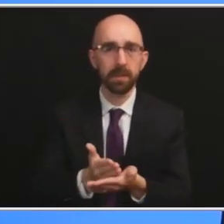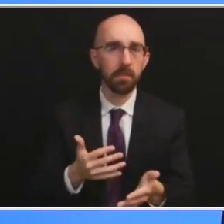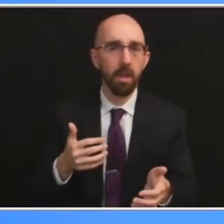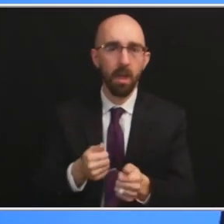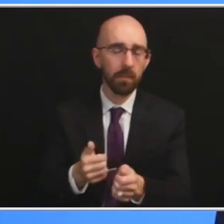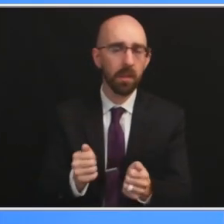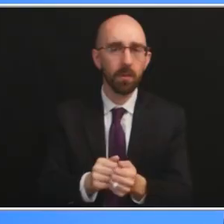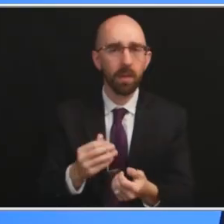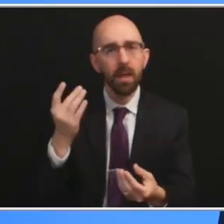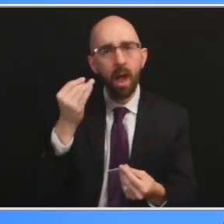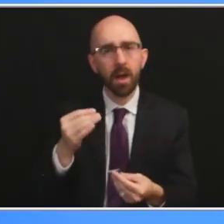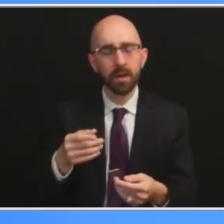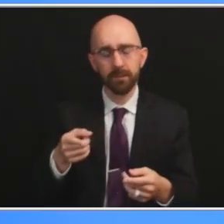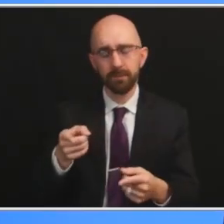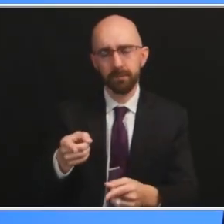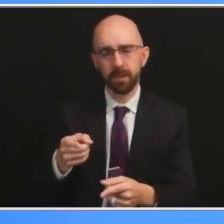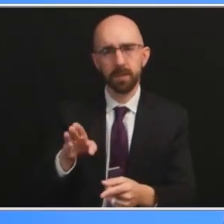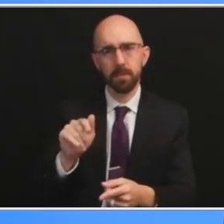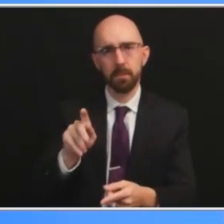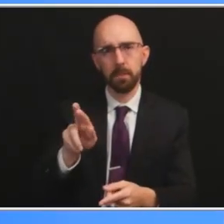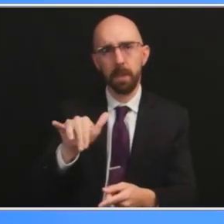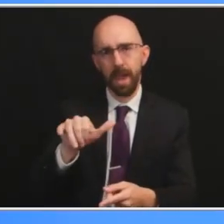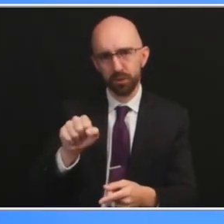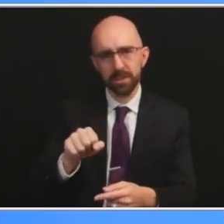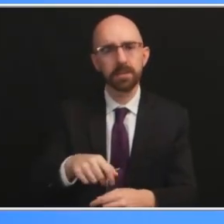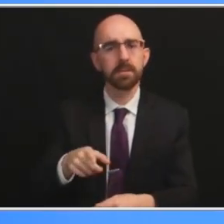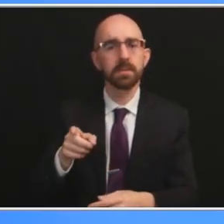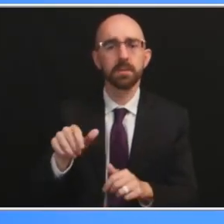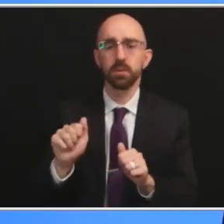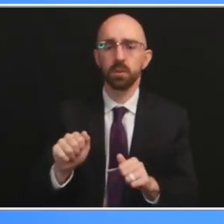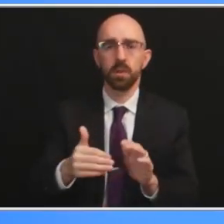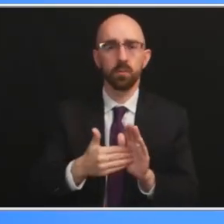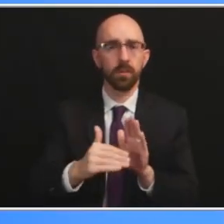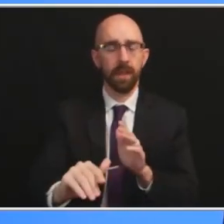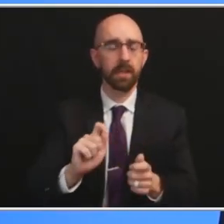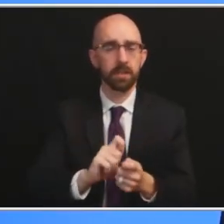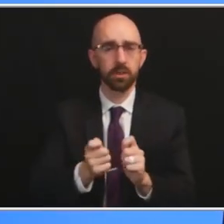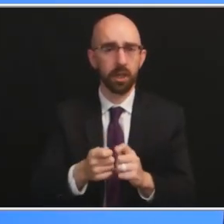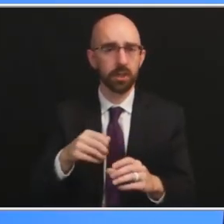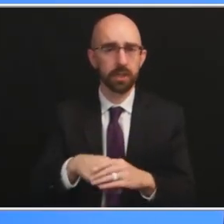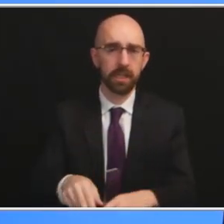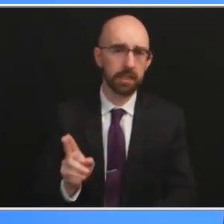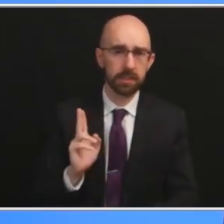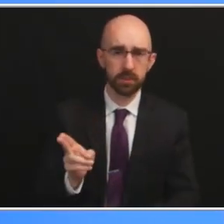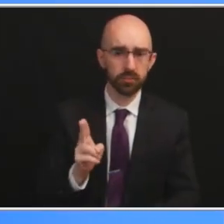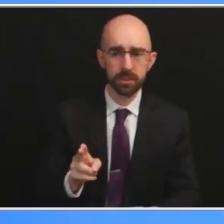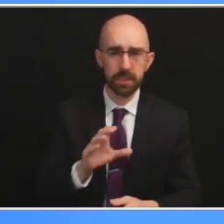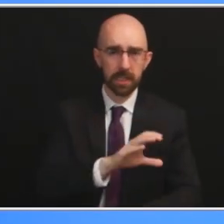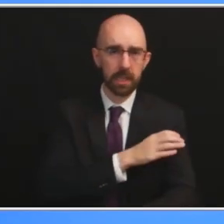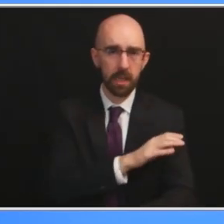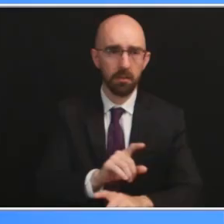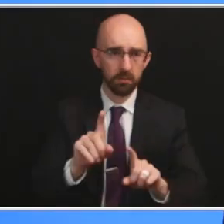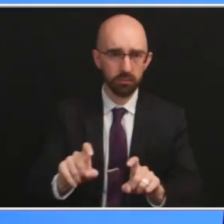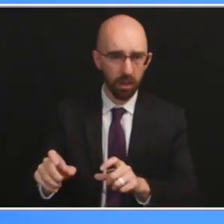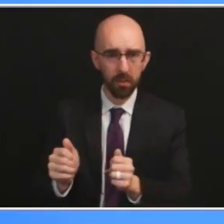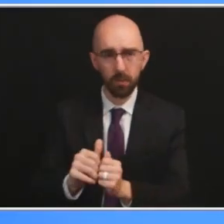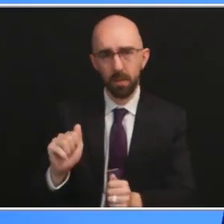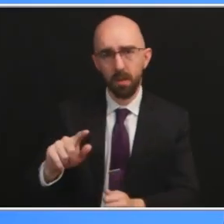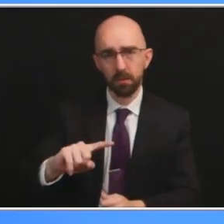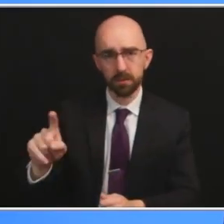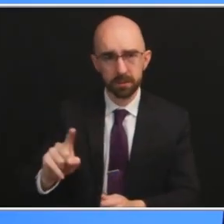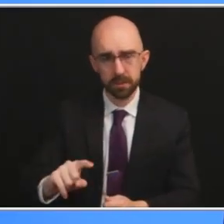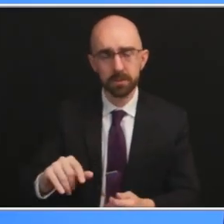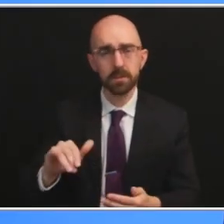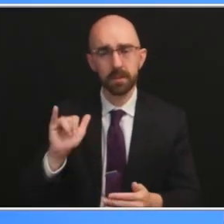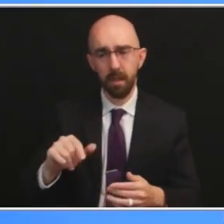to be more reflective of what kind of changes we have seen in historical clinical trials in Alzheimer's disease that align with